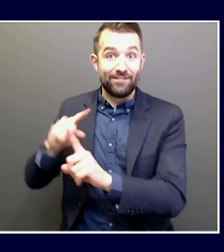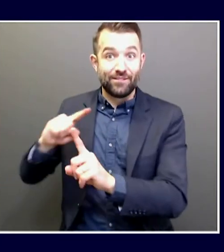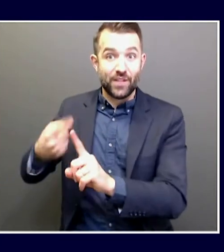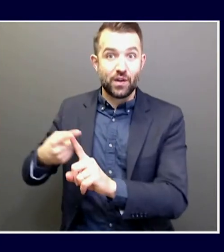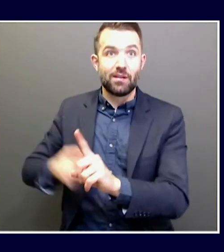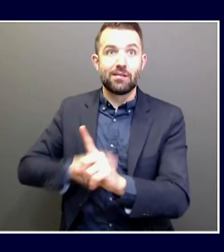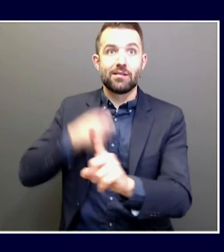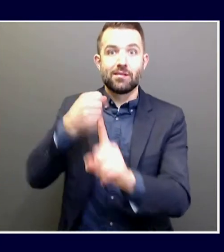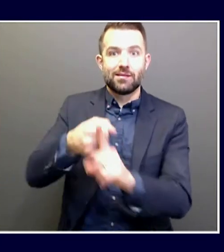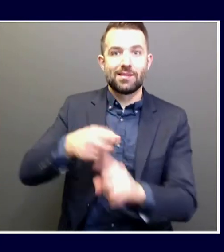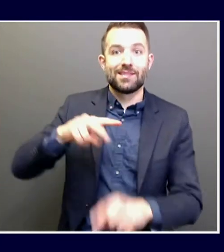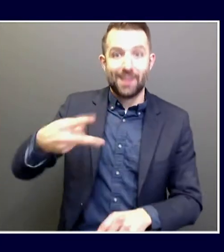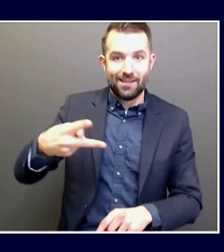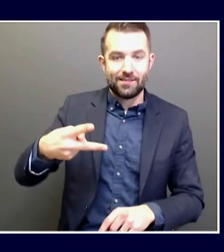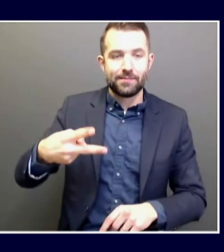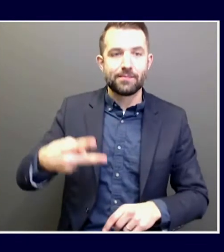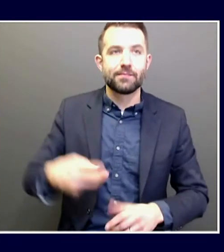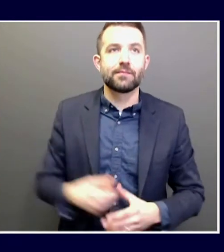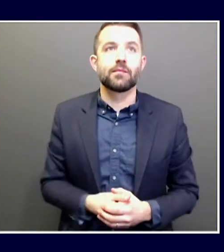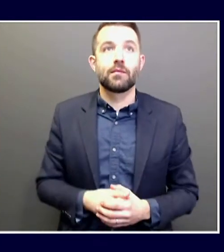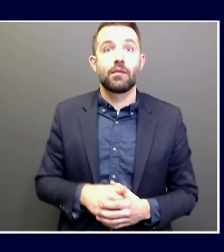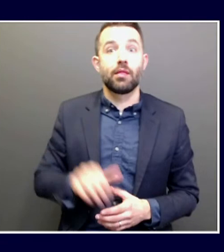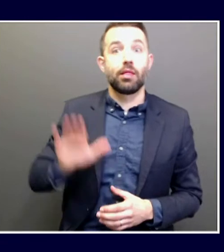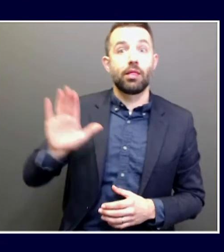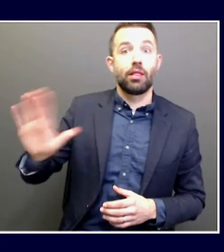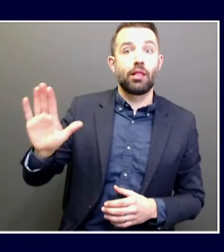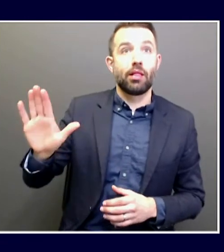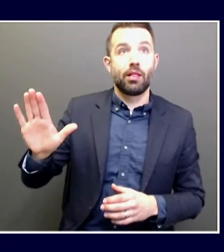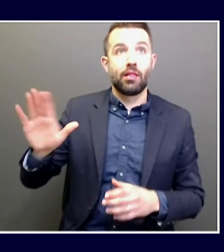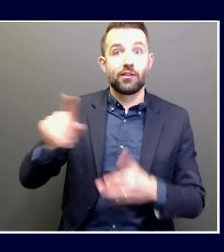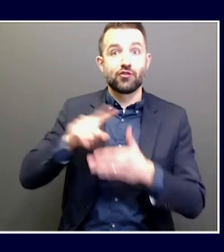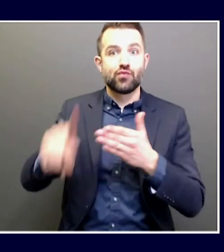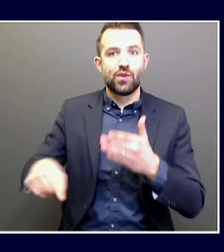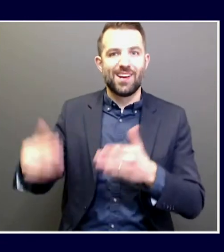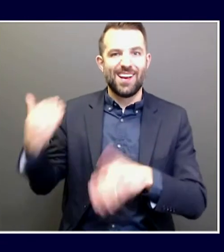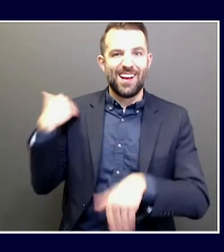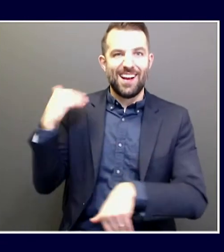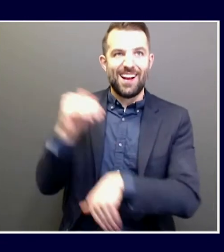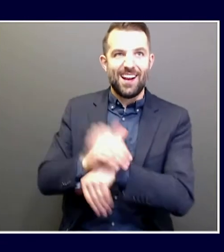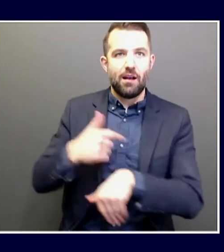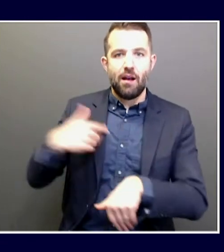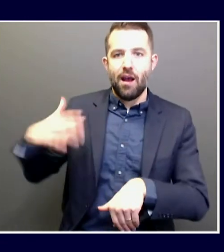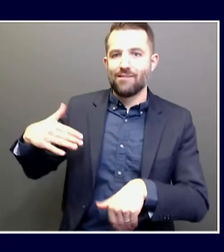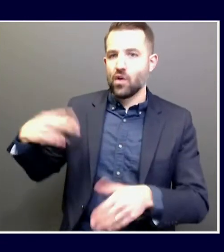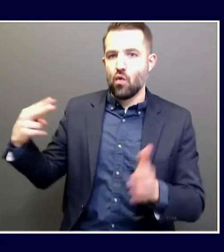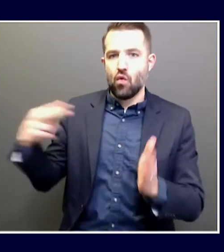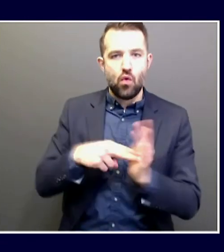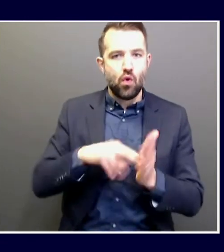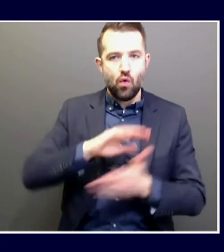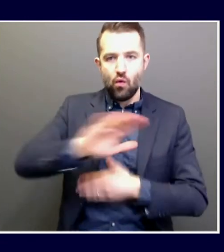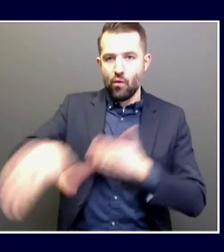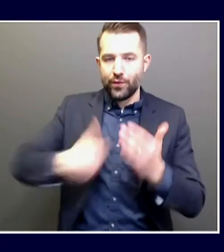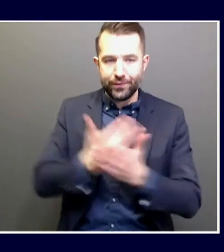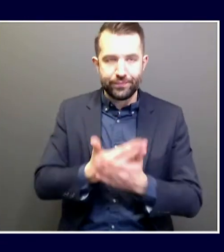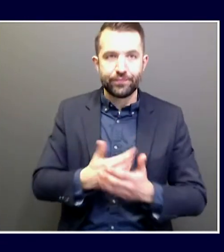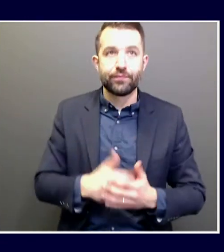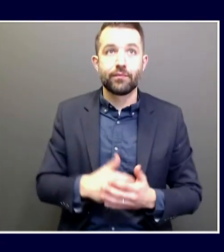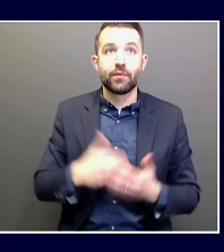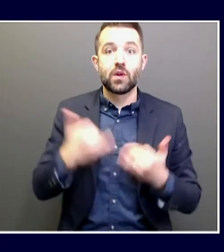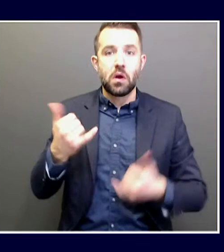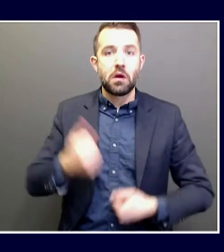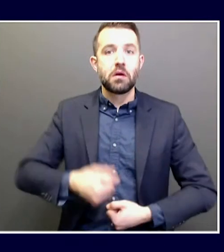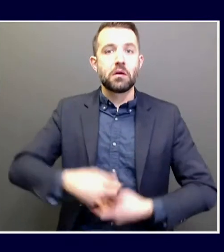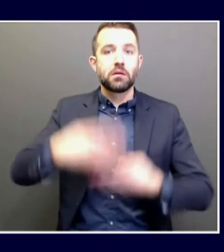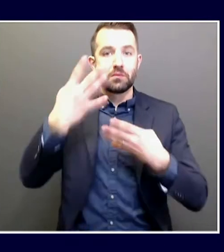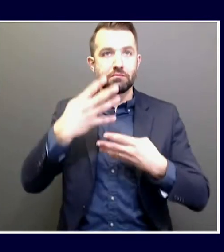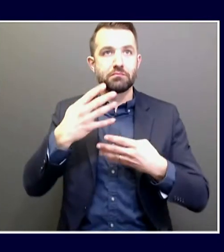PCR findings that came out last night. It was a little uplifting for me to read that last night. If it were to take hold here